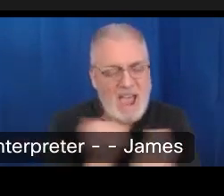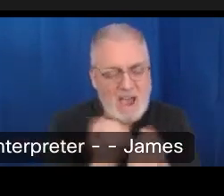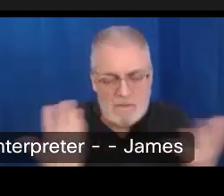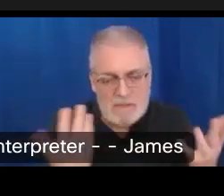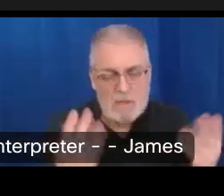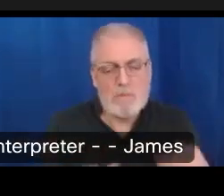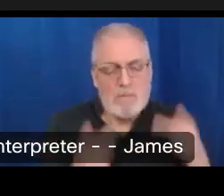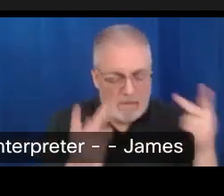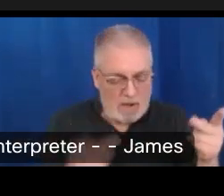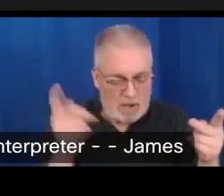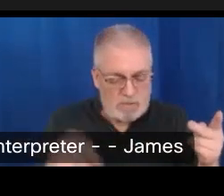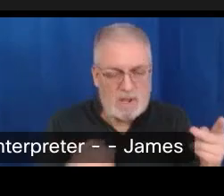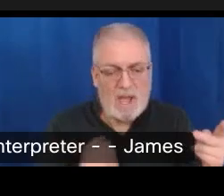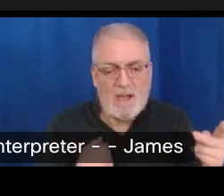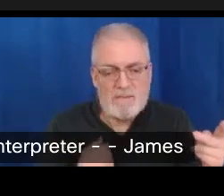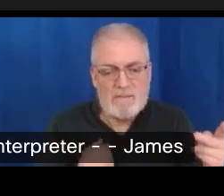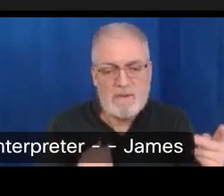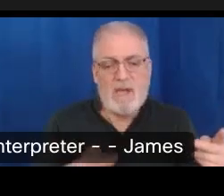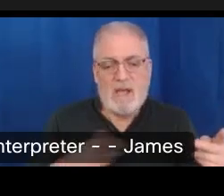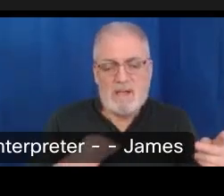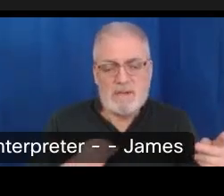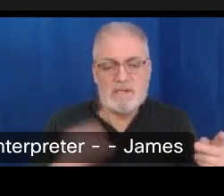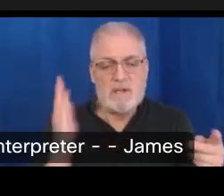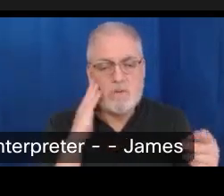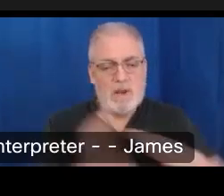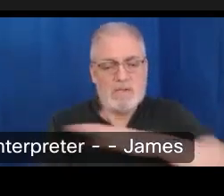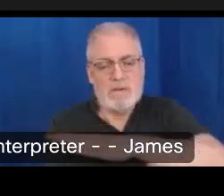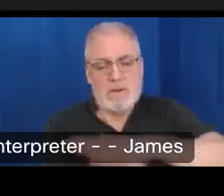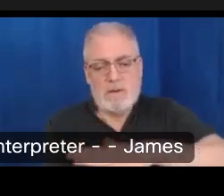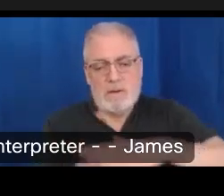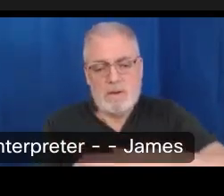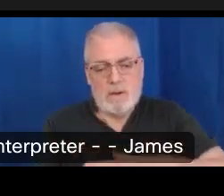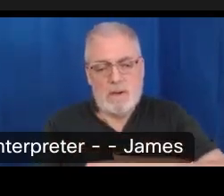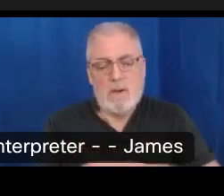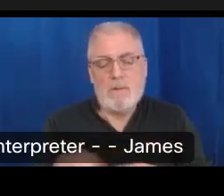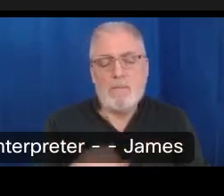But the big thing is that, like, I don't know how to navigate this stuff,